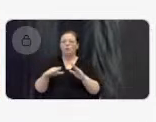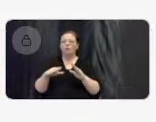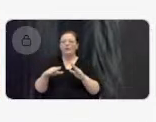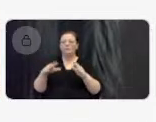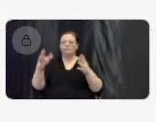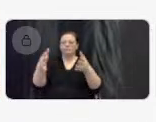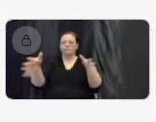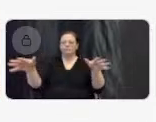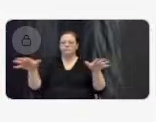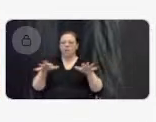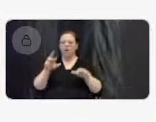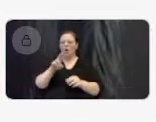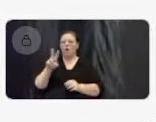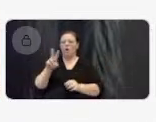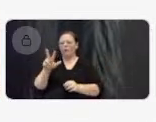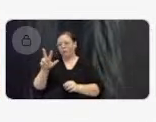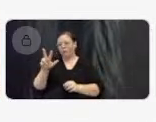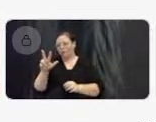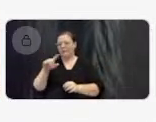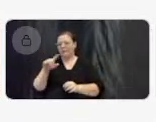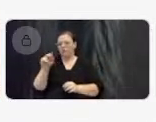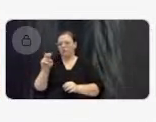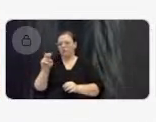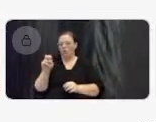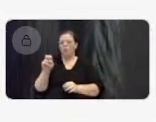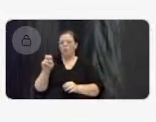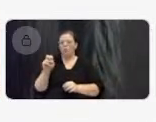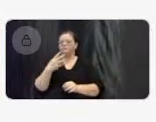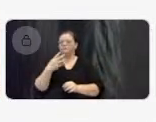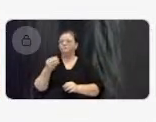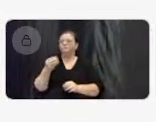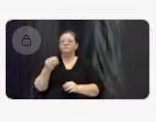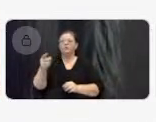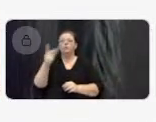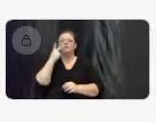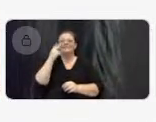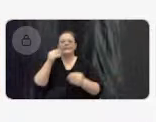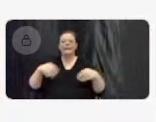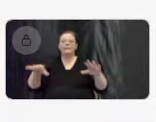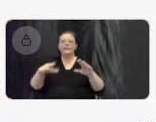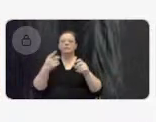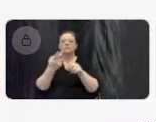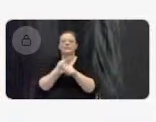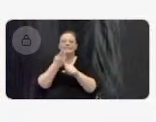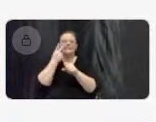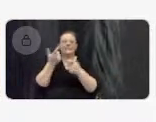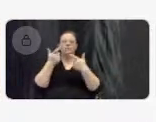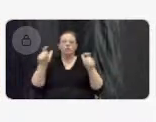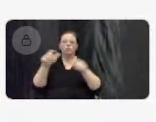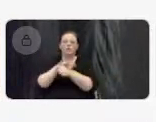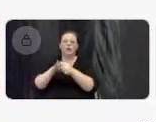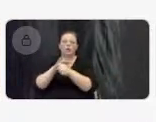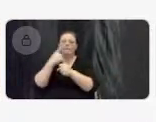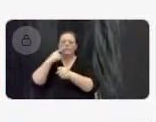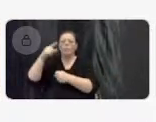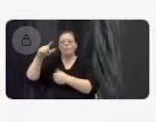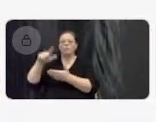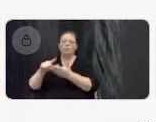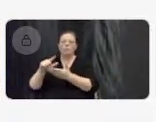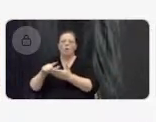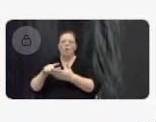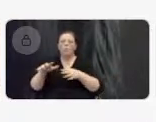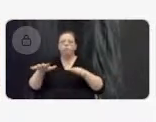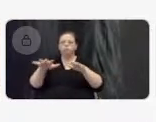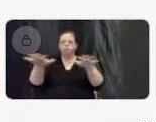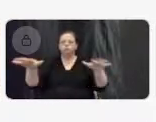surrounded by R3 zoning. The future land use map shows a large area of residential low density in all